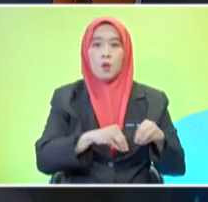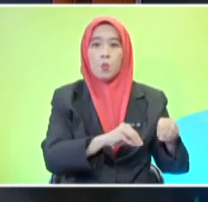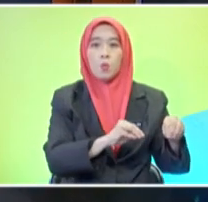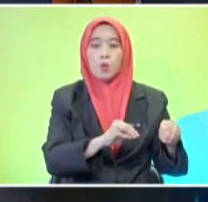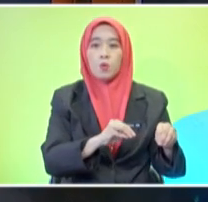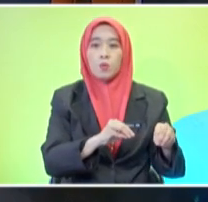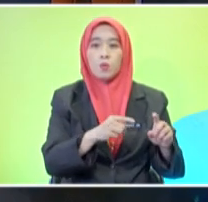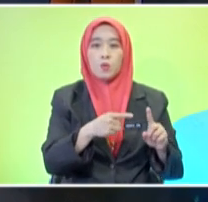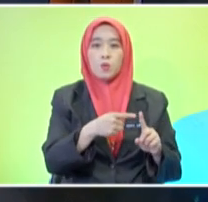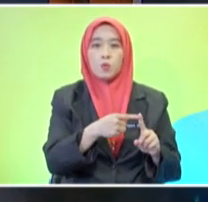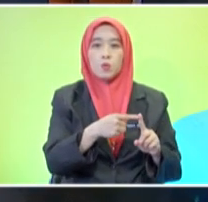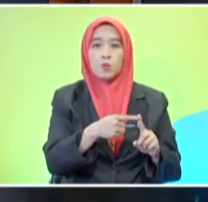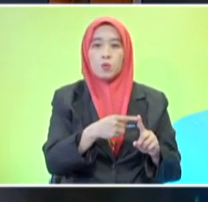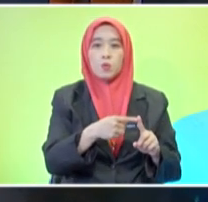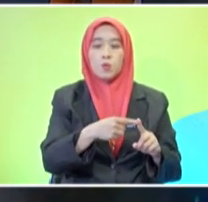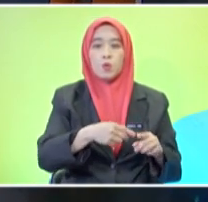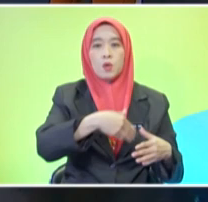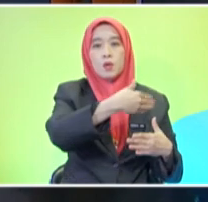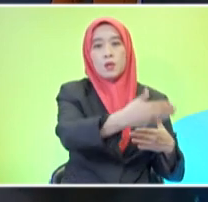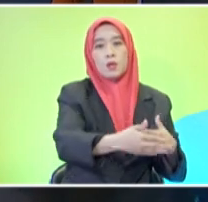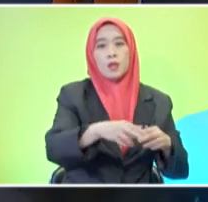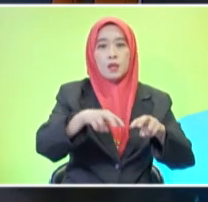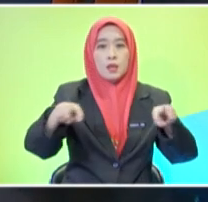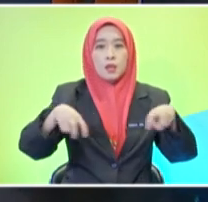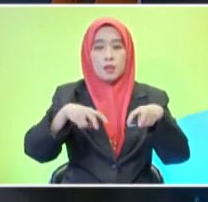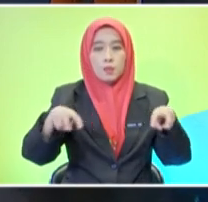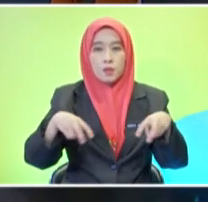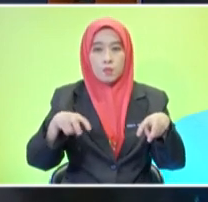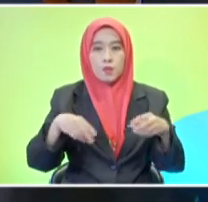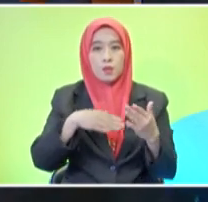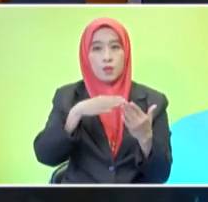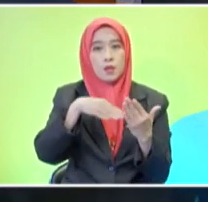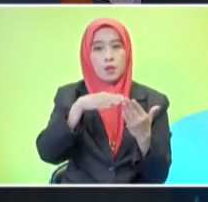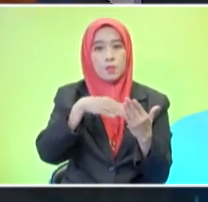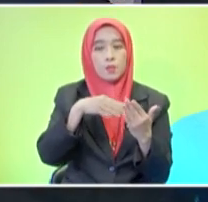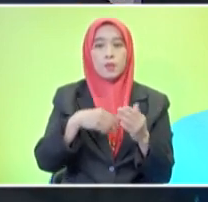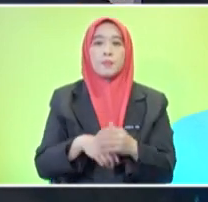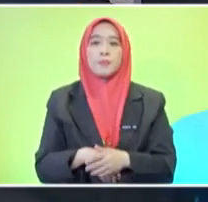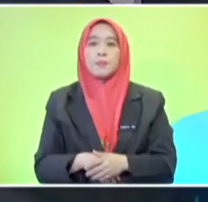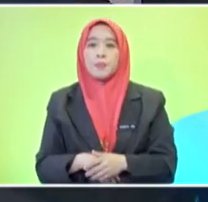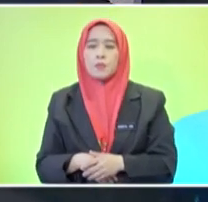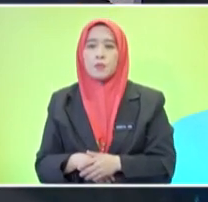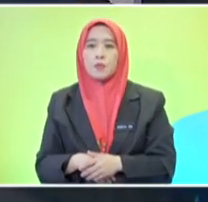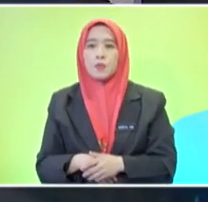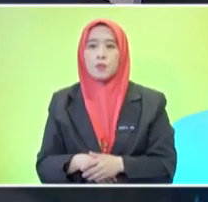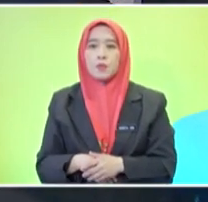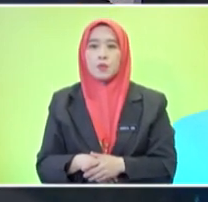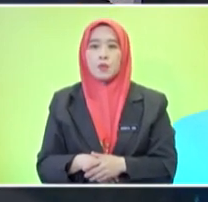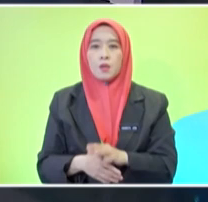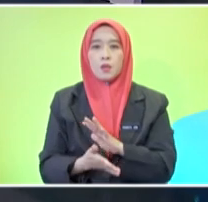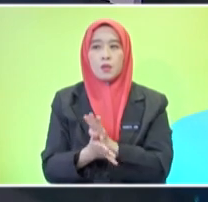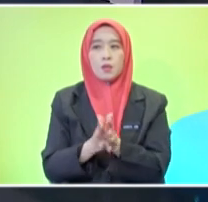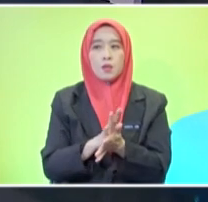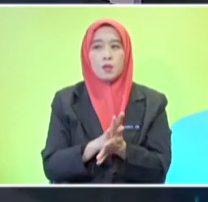the next experiment. Oh, okay, Mr. Q. Okay, the mm-hmm. next, you can come over here now. All right, I'll just go right by okay. there. Okay, so